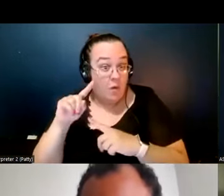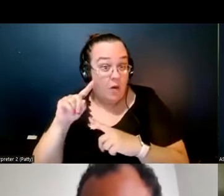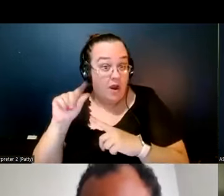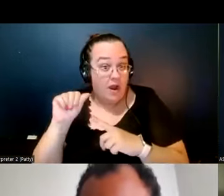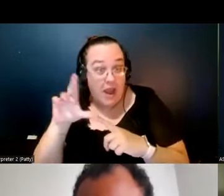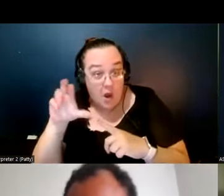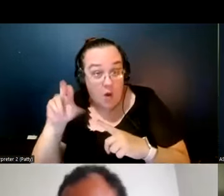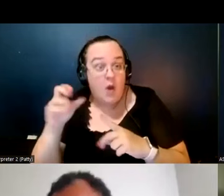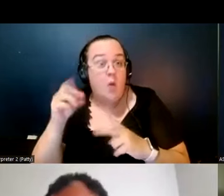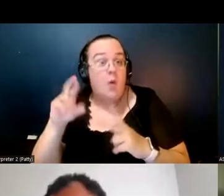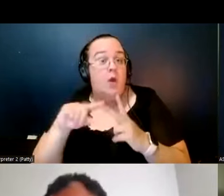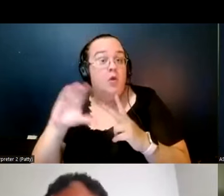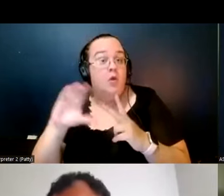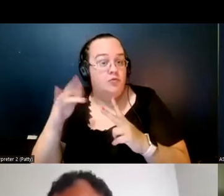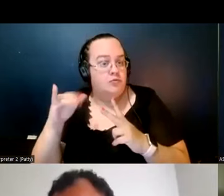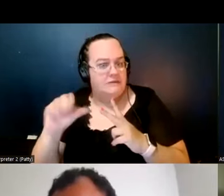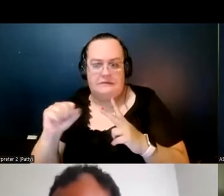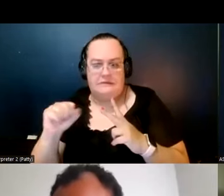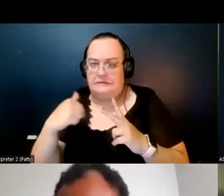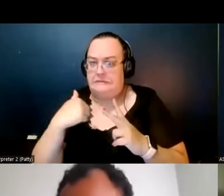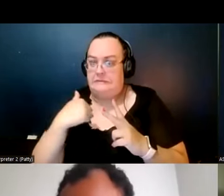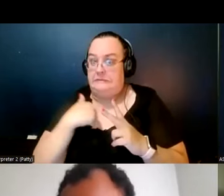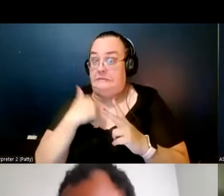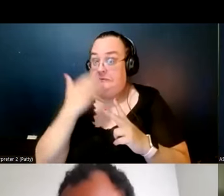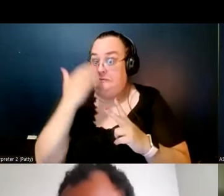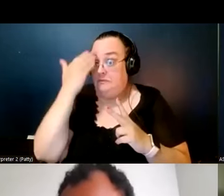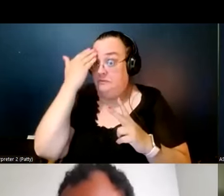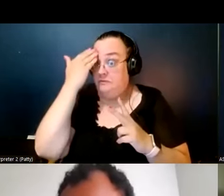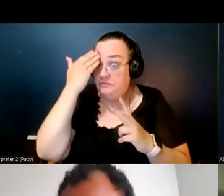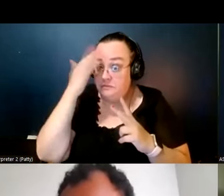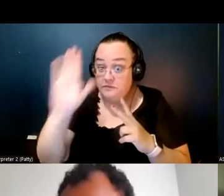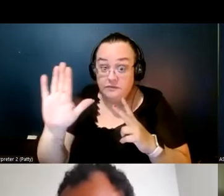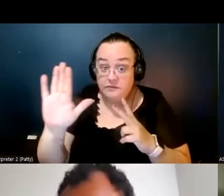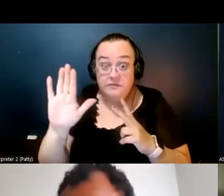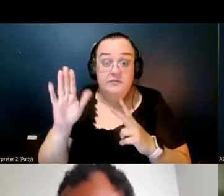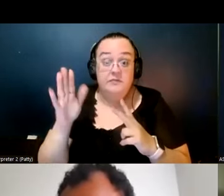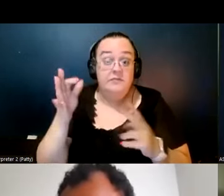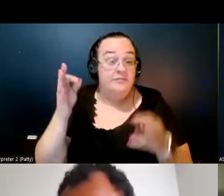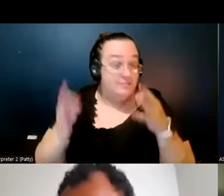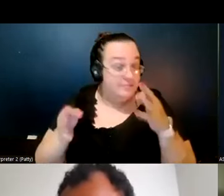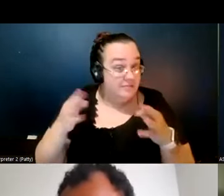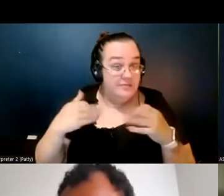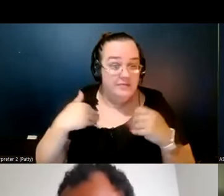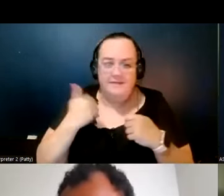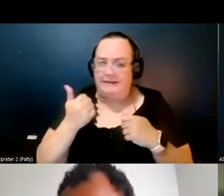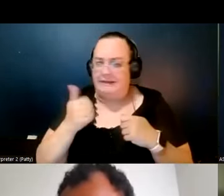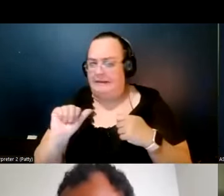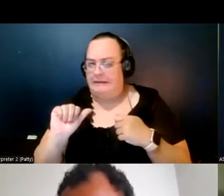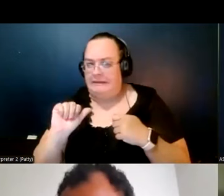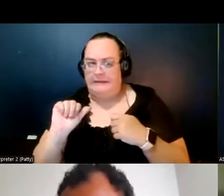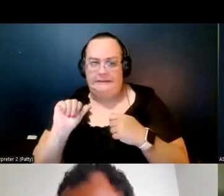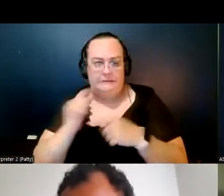Chris. I don't know if there are any quite yet,